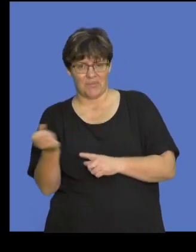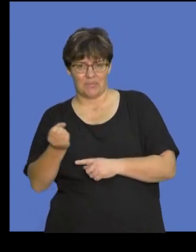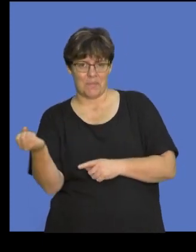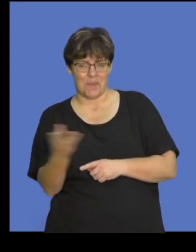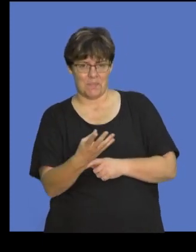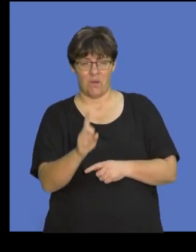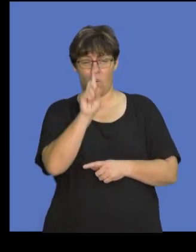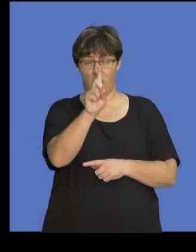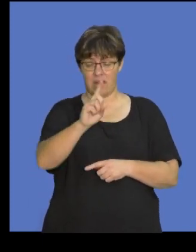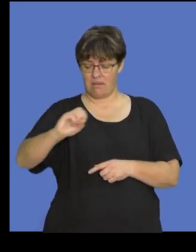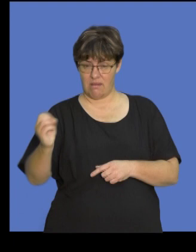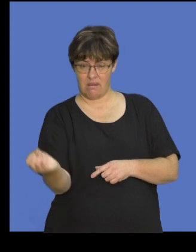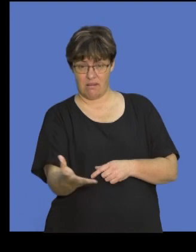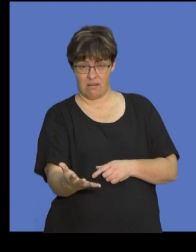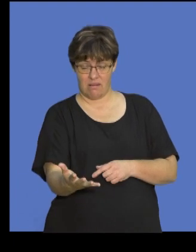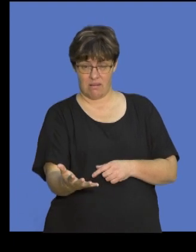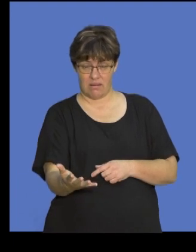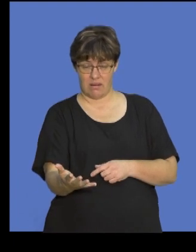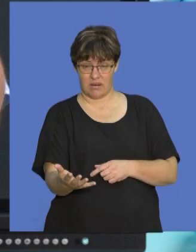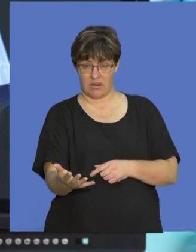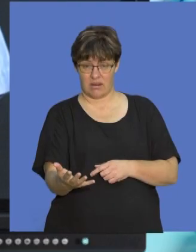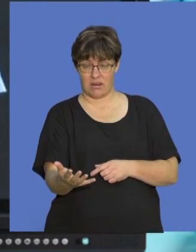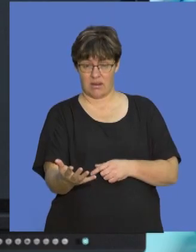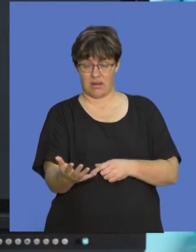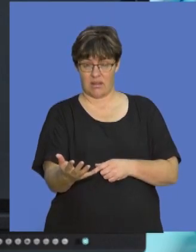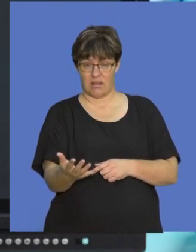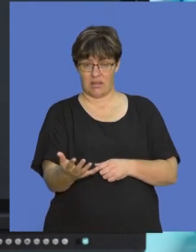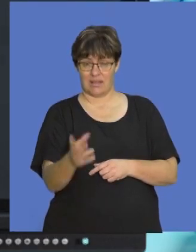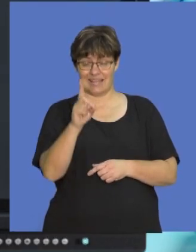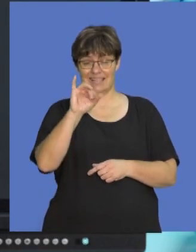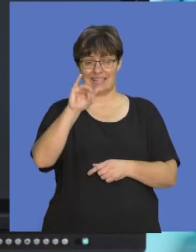a single die? We say the singular for